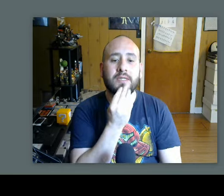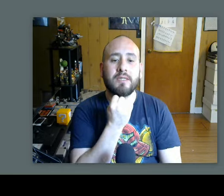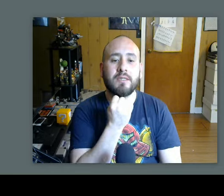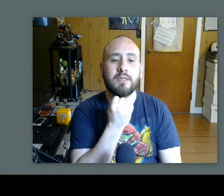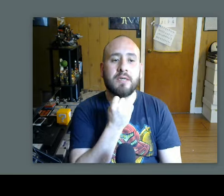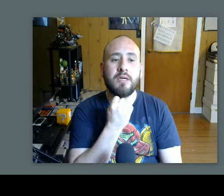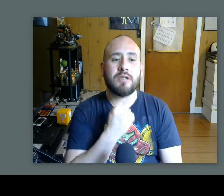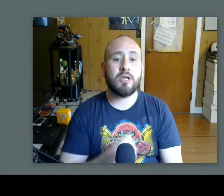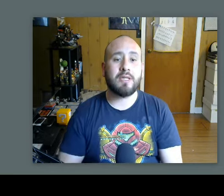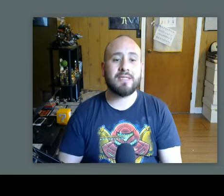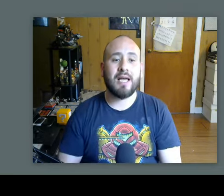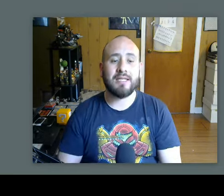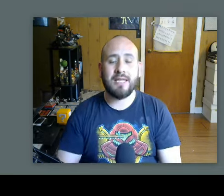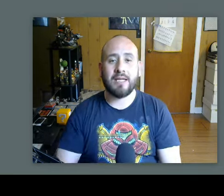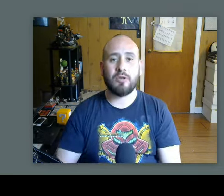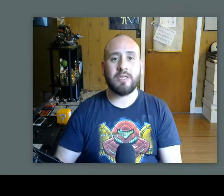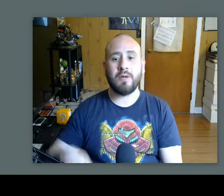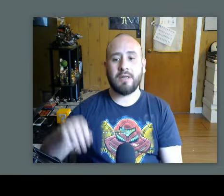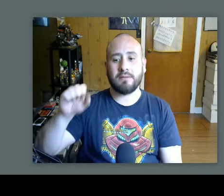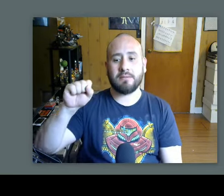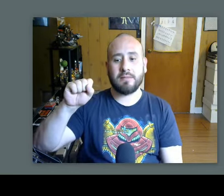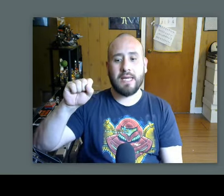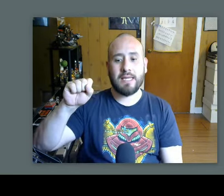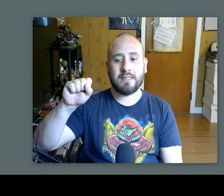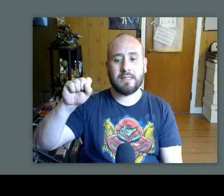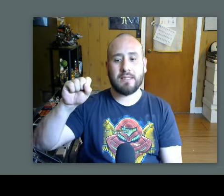Sweet. So let's sign snack. You eat what?